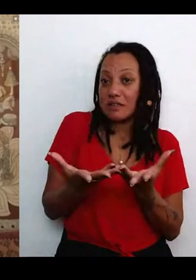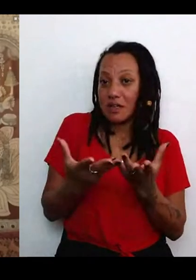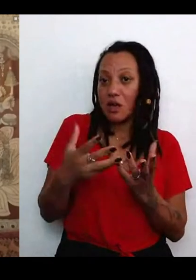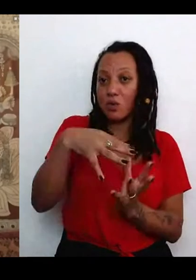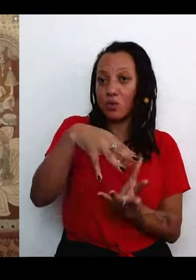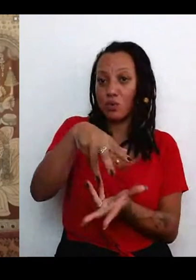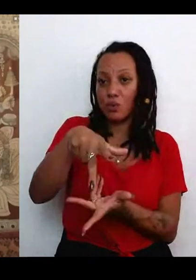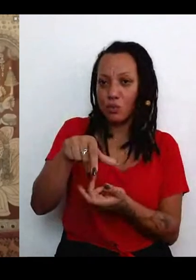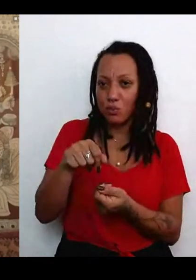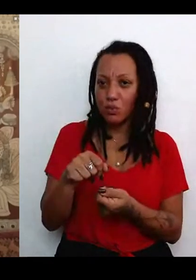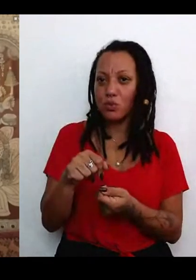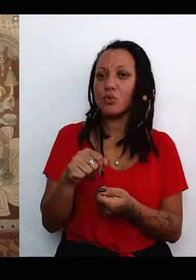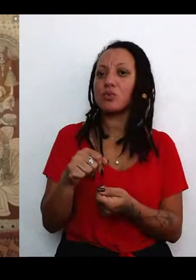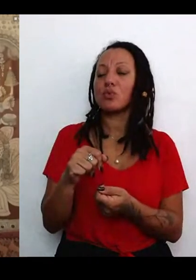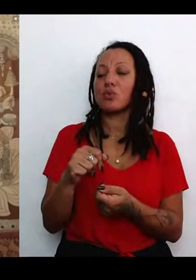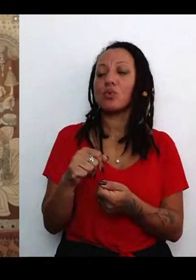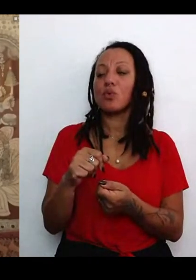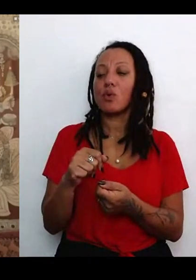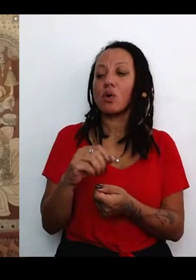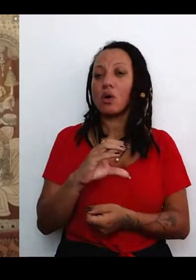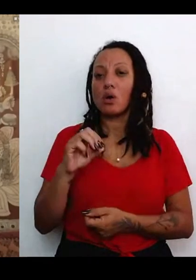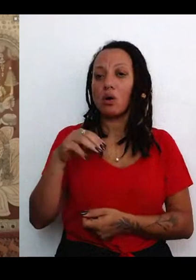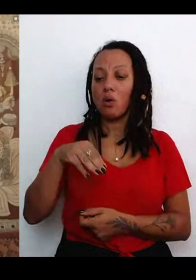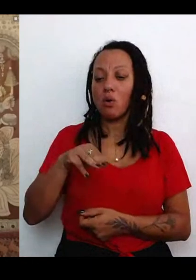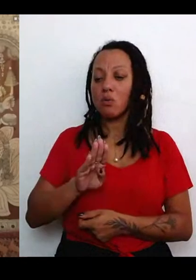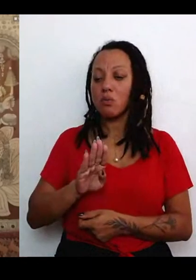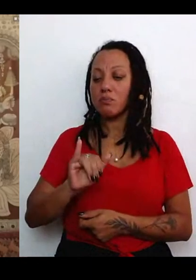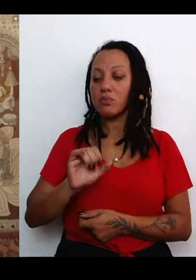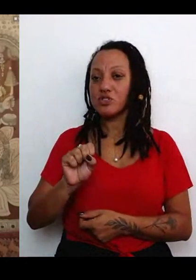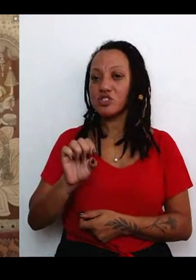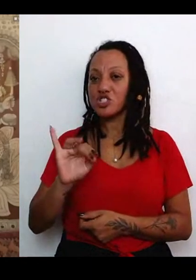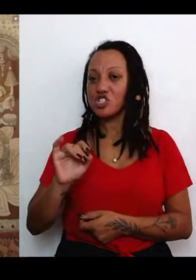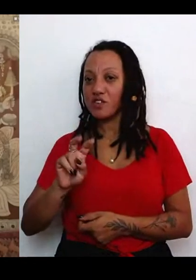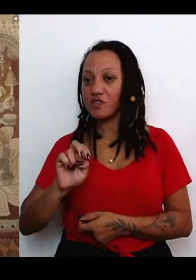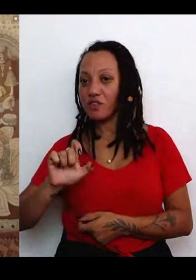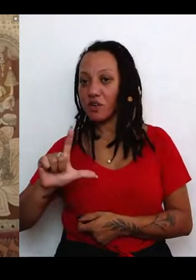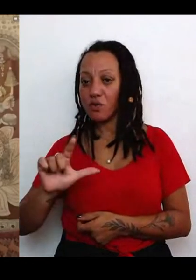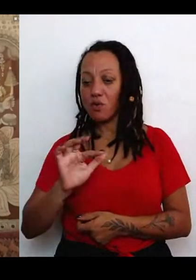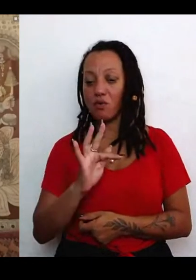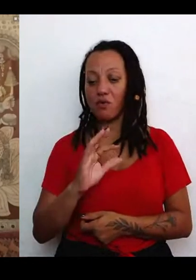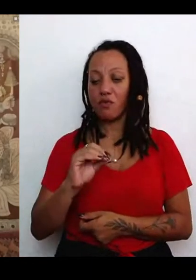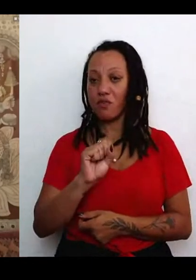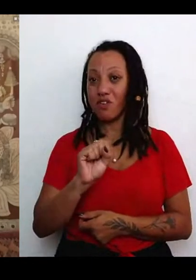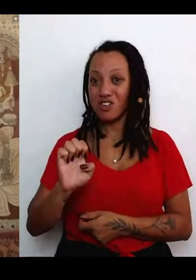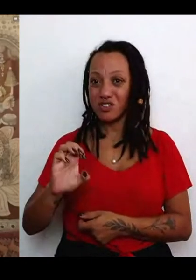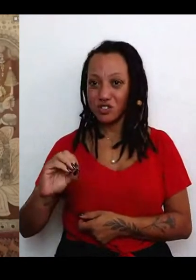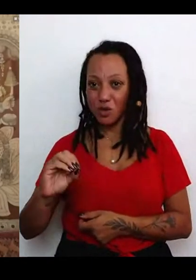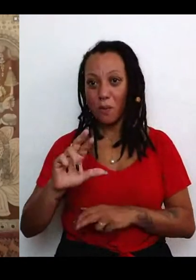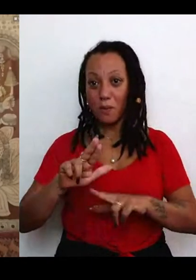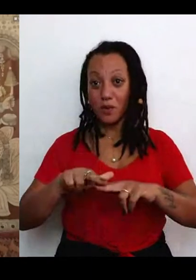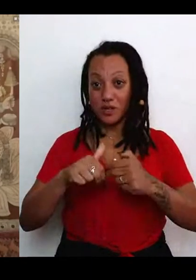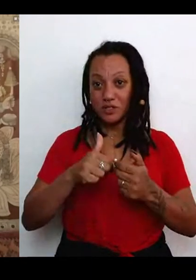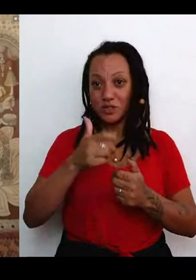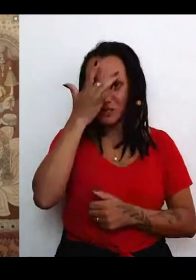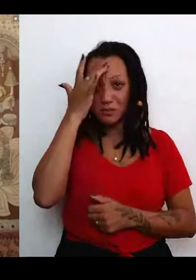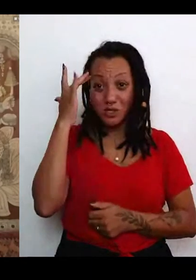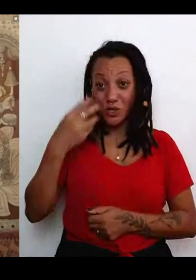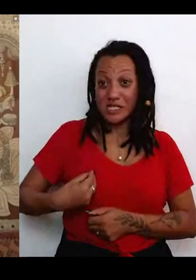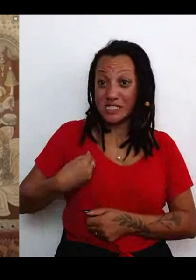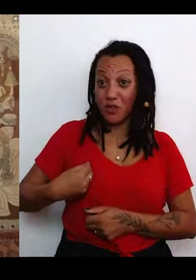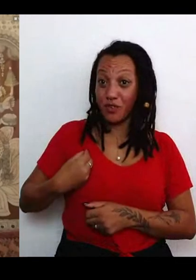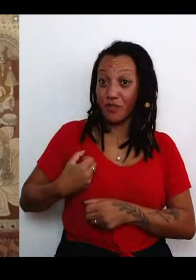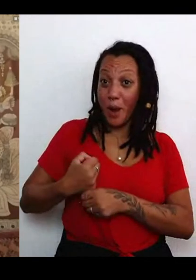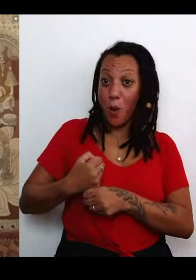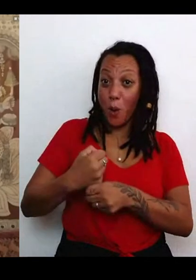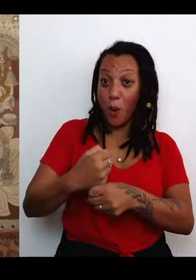they've forgotten the 90 percent indigenous people of the Americas who were exterminated for colonialism that age